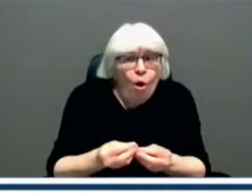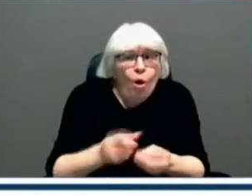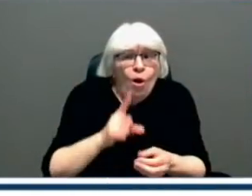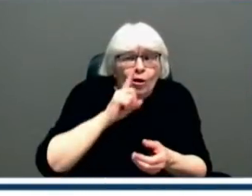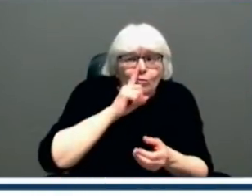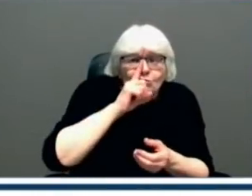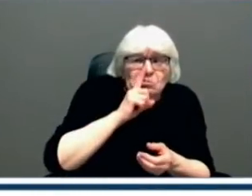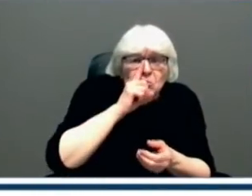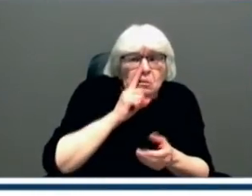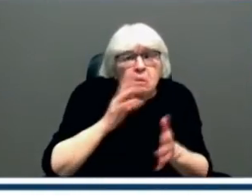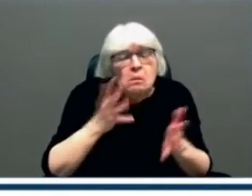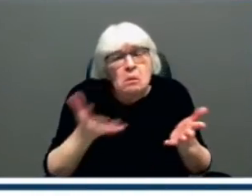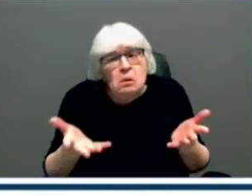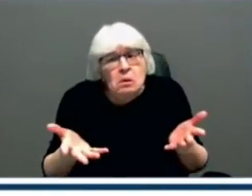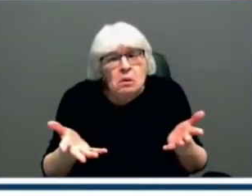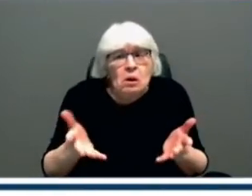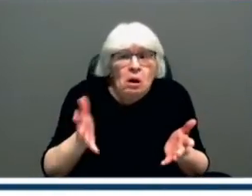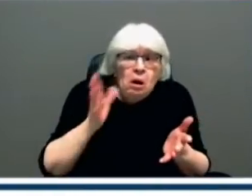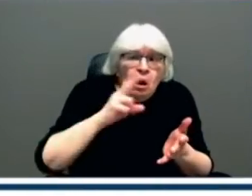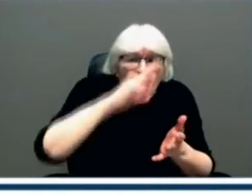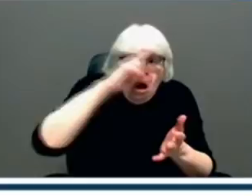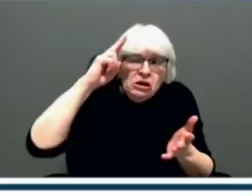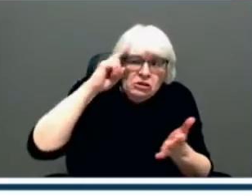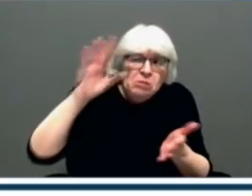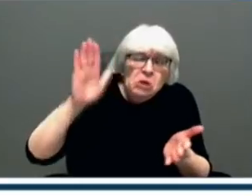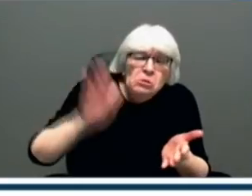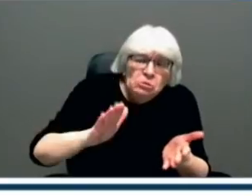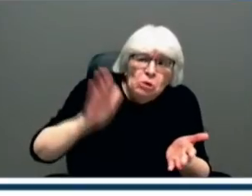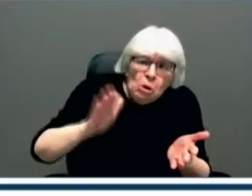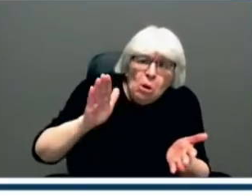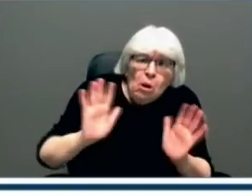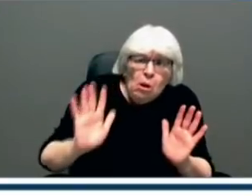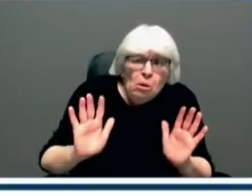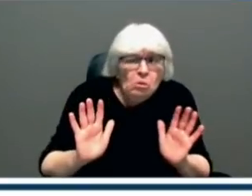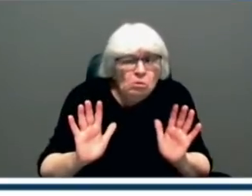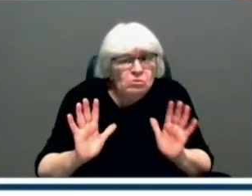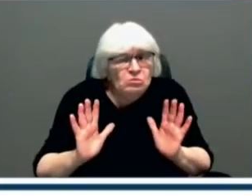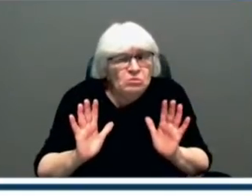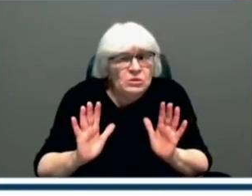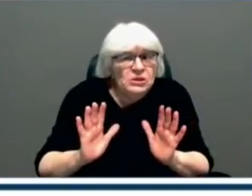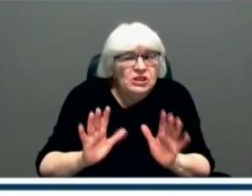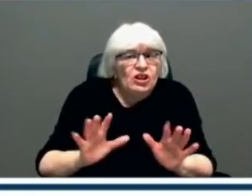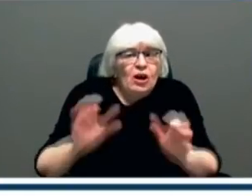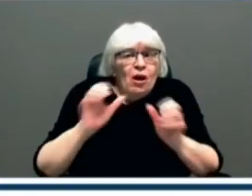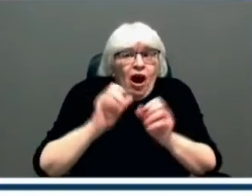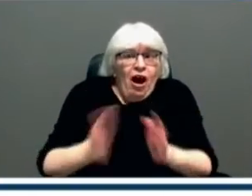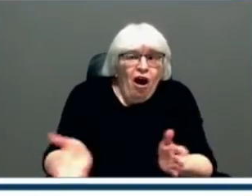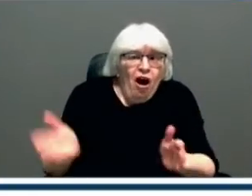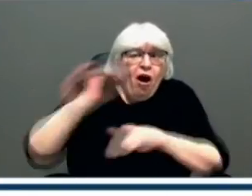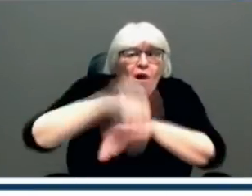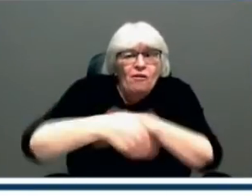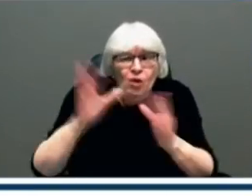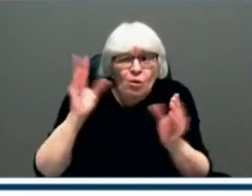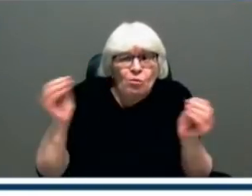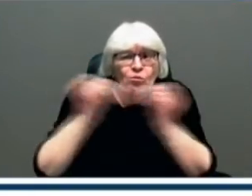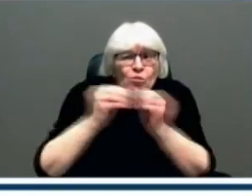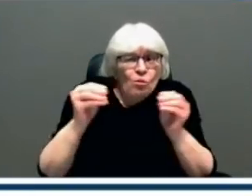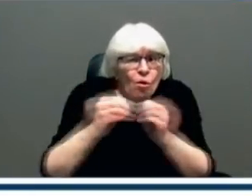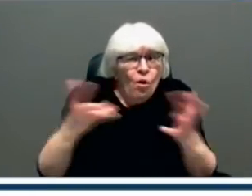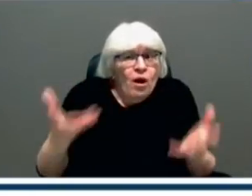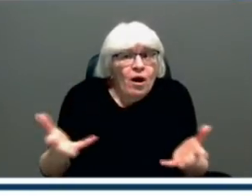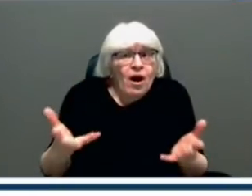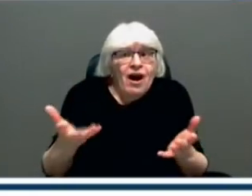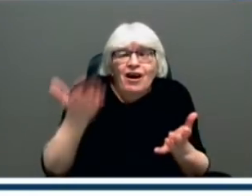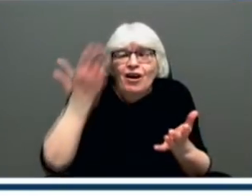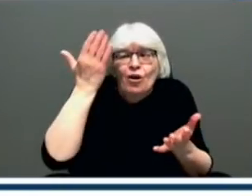low, more than 3 times lower than in the first wave. And that is largely due to the impact of vaccine. The figures